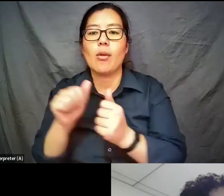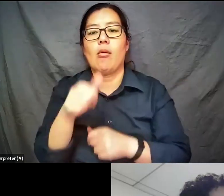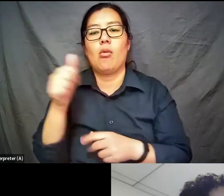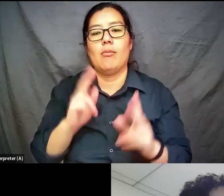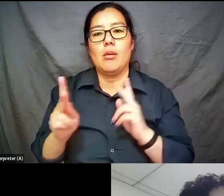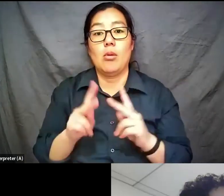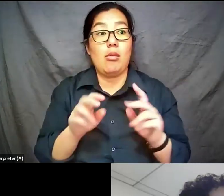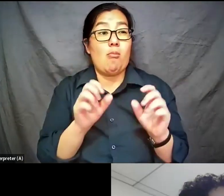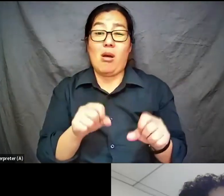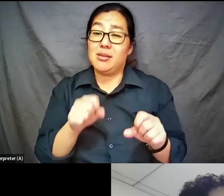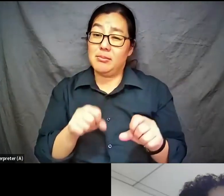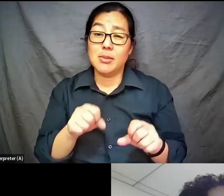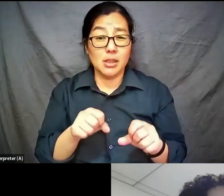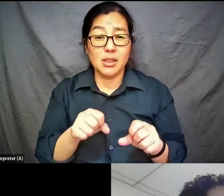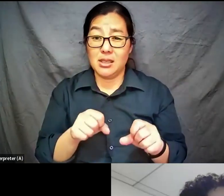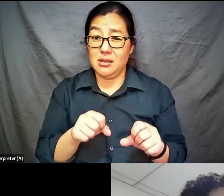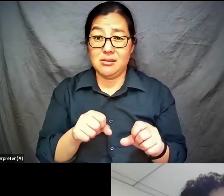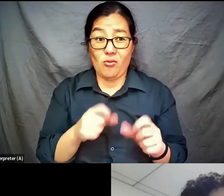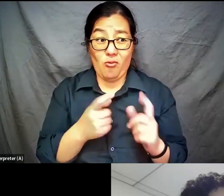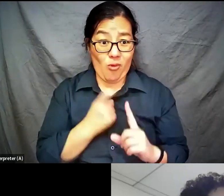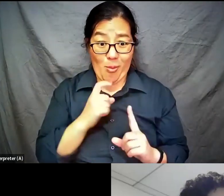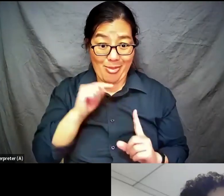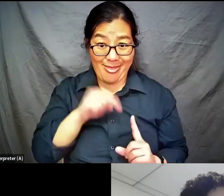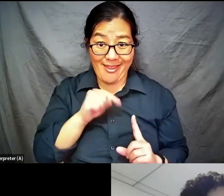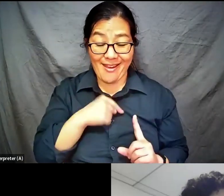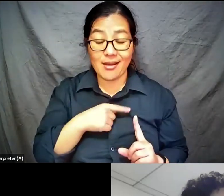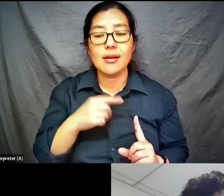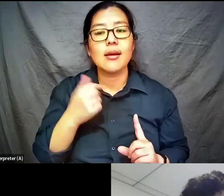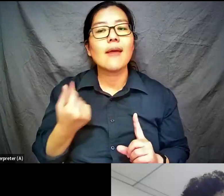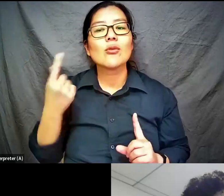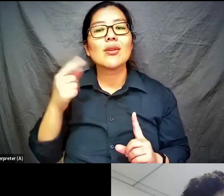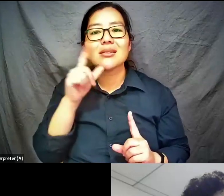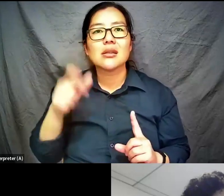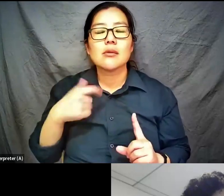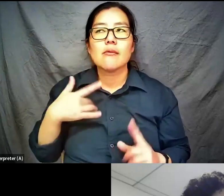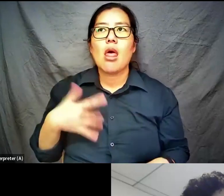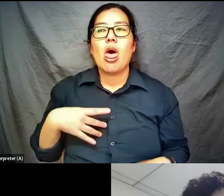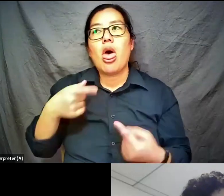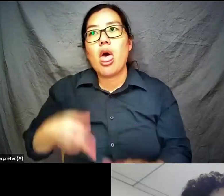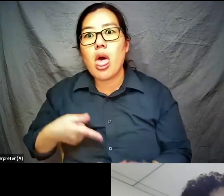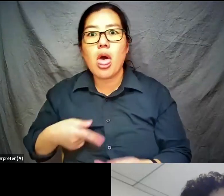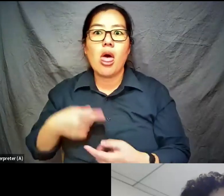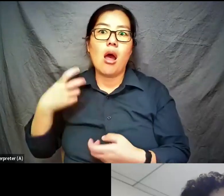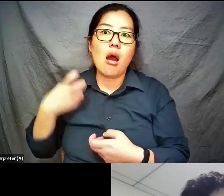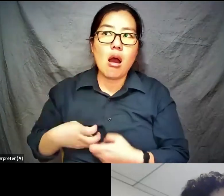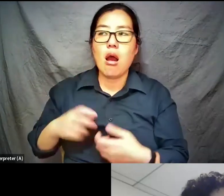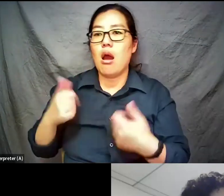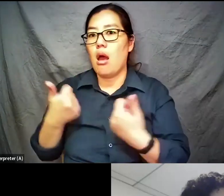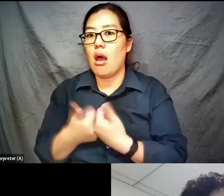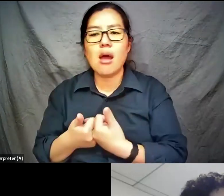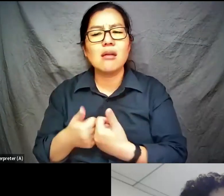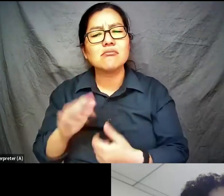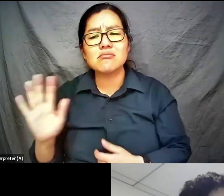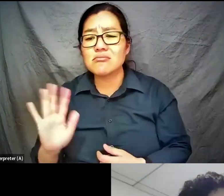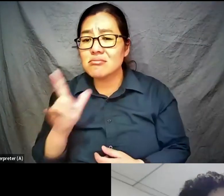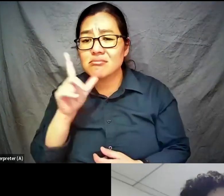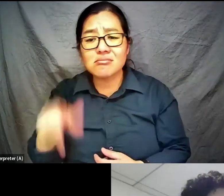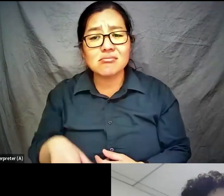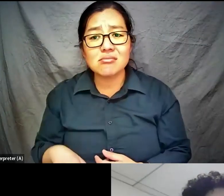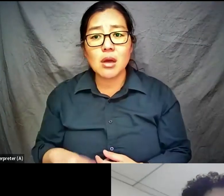the audience a closing thought, statement, anything related to CRIP